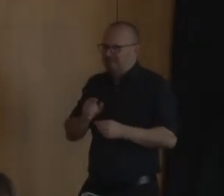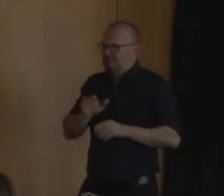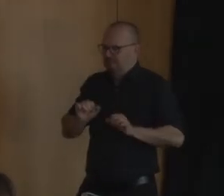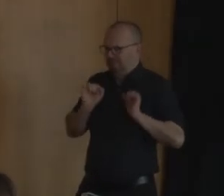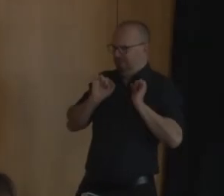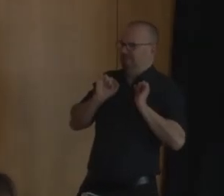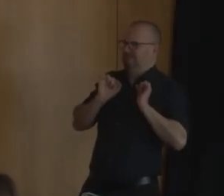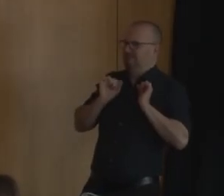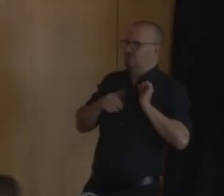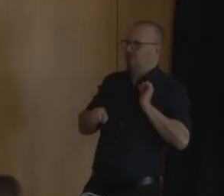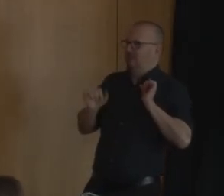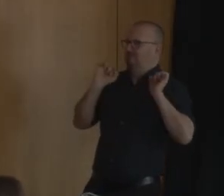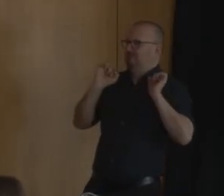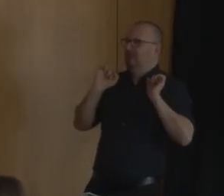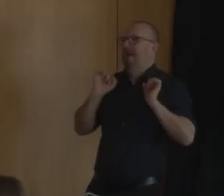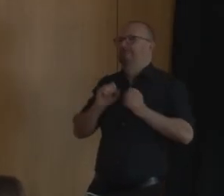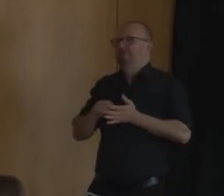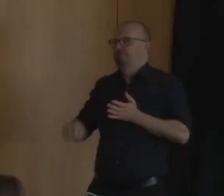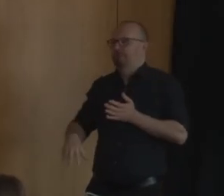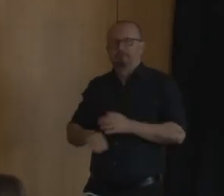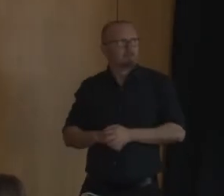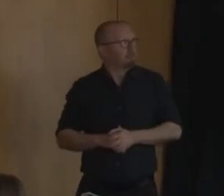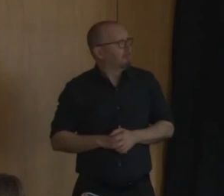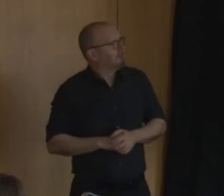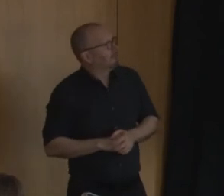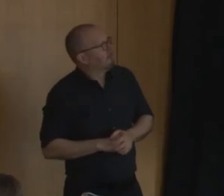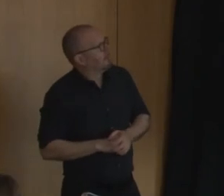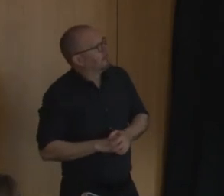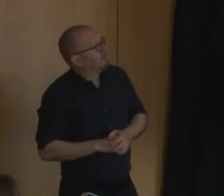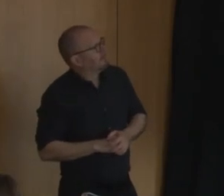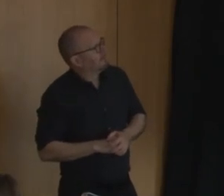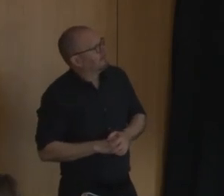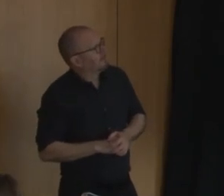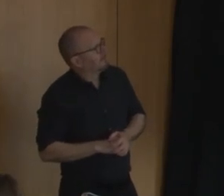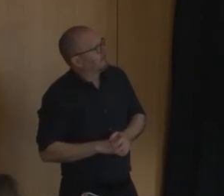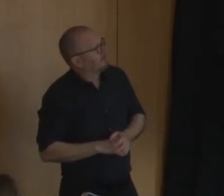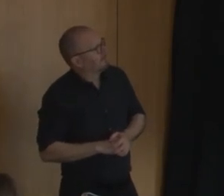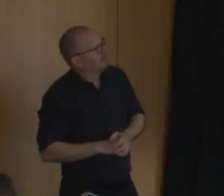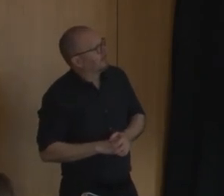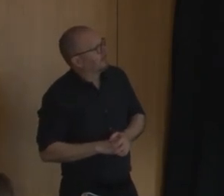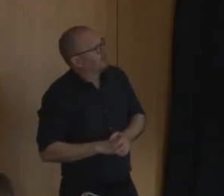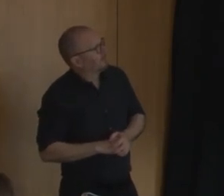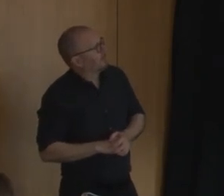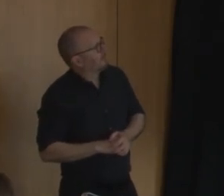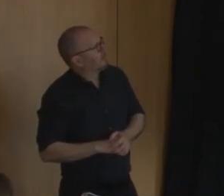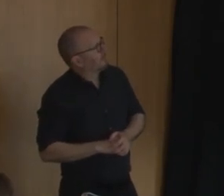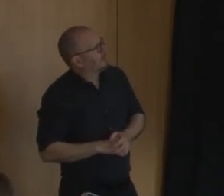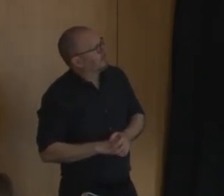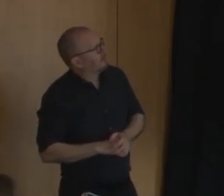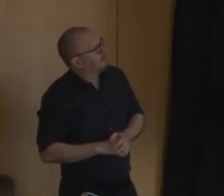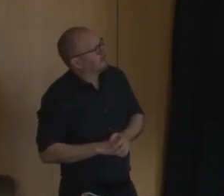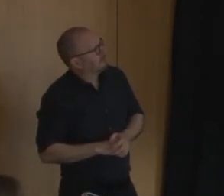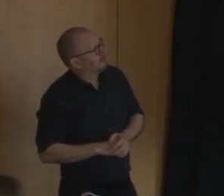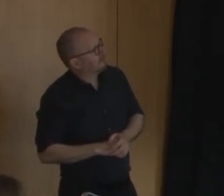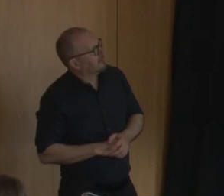We tested even small things like the placement of graphics to gauge point size and message. If you look closely, my hand on the